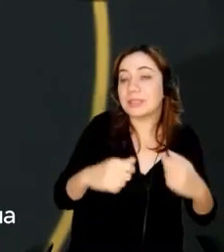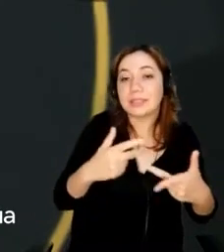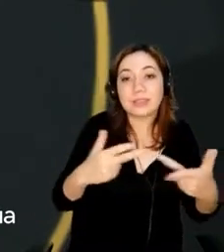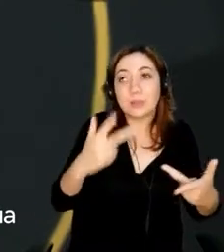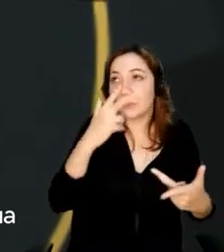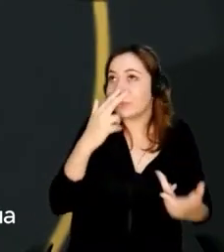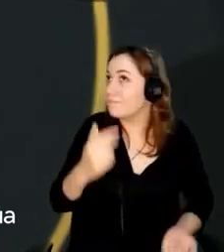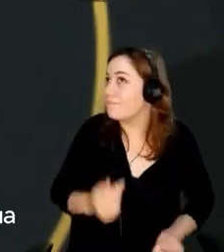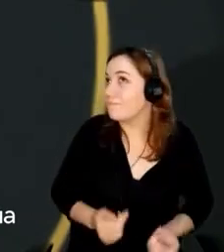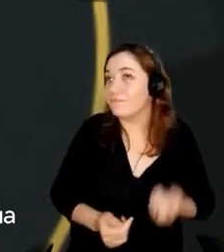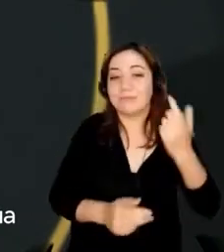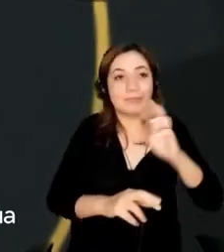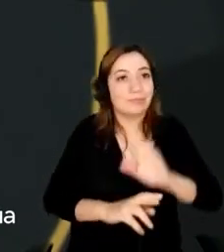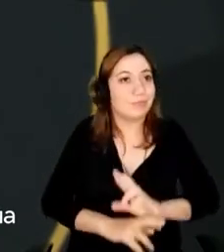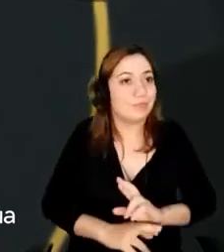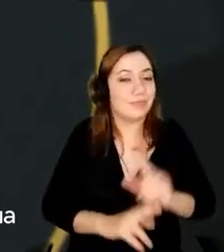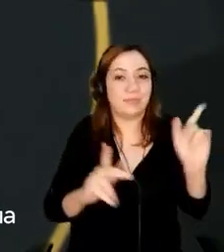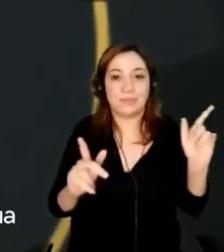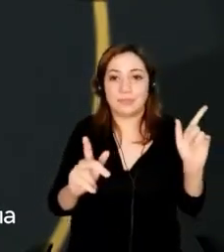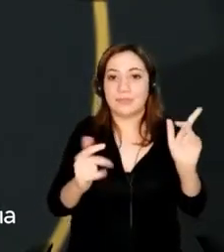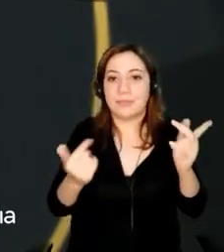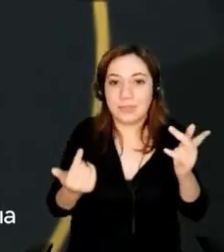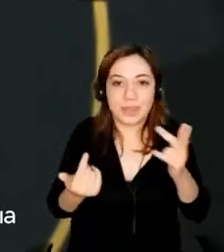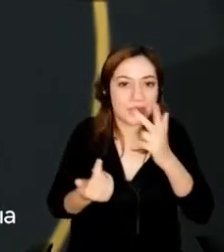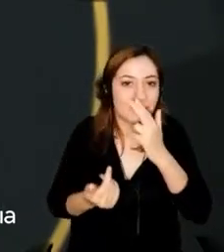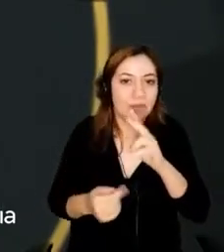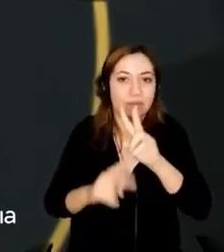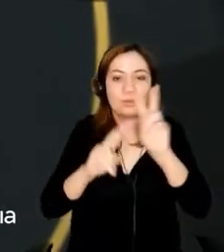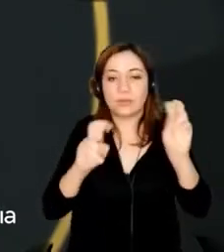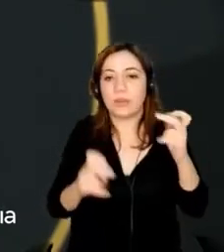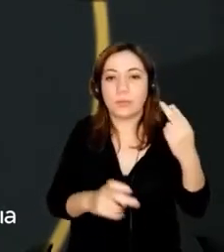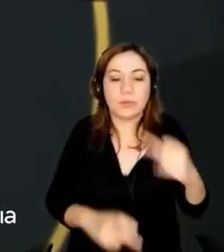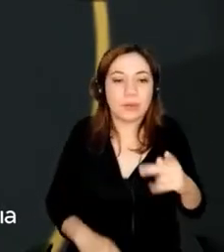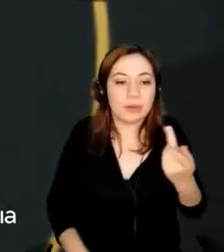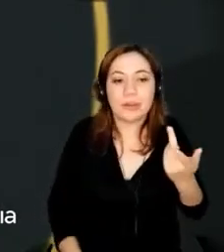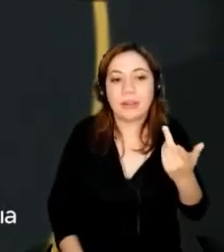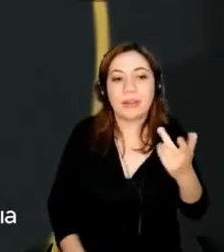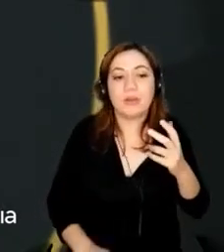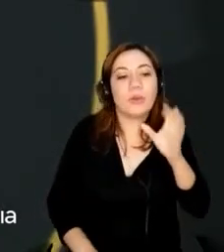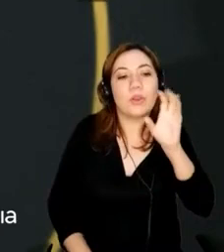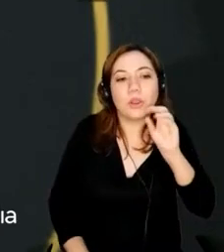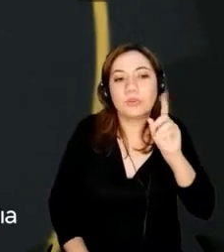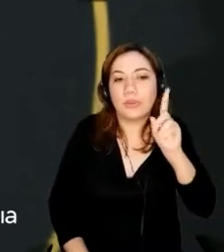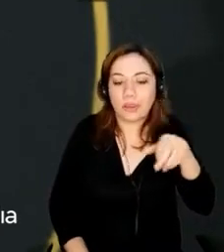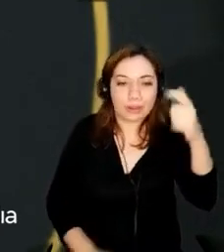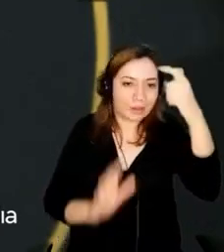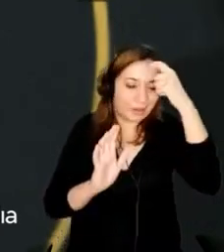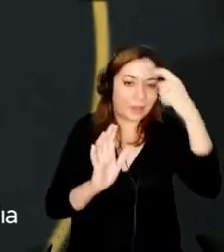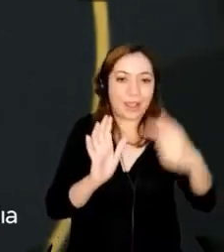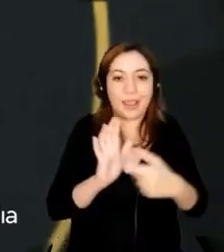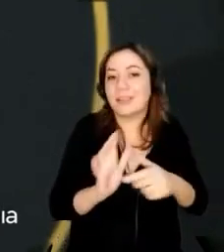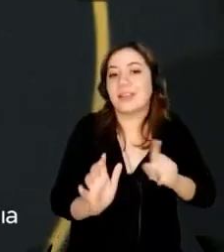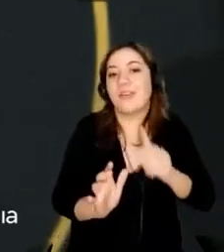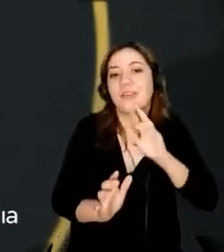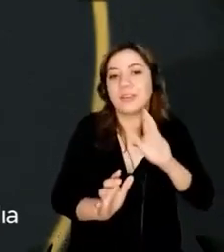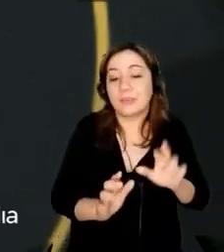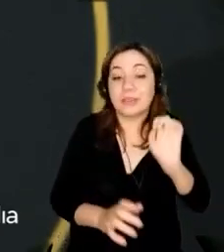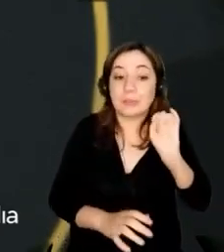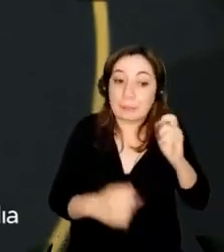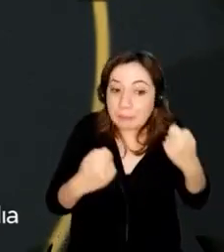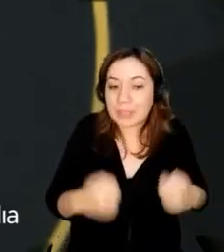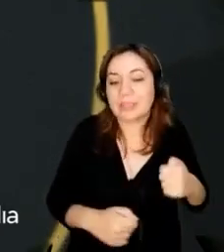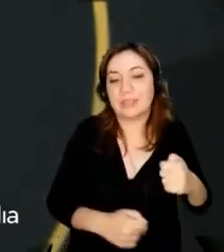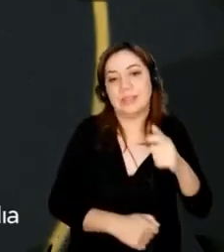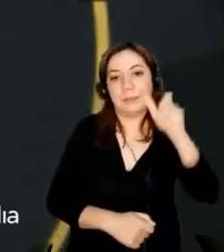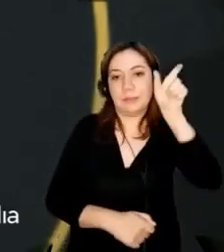dog. It's not something an AI is going to answer. So you do need a person, and when you do deliver the person to the customer, you want it to be something